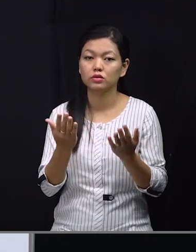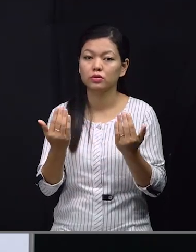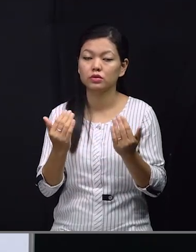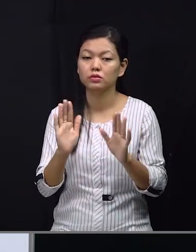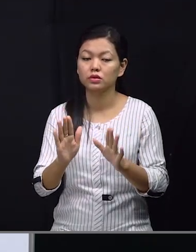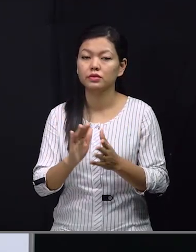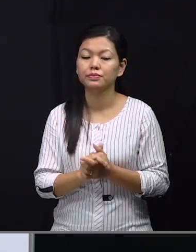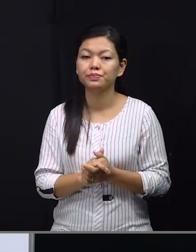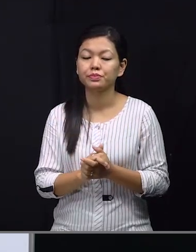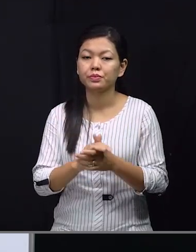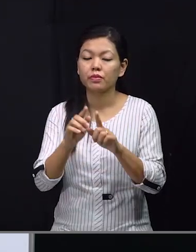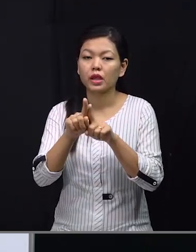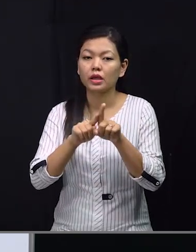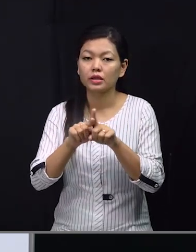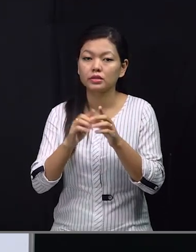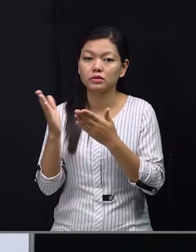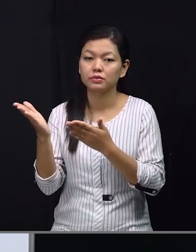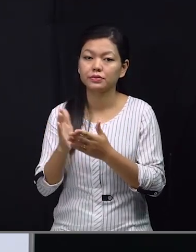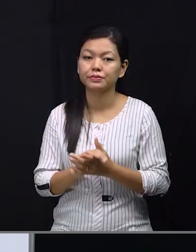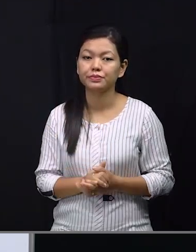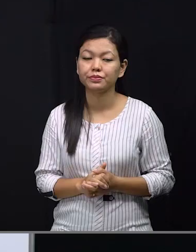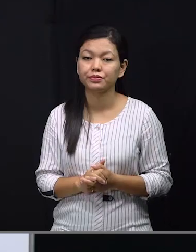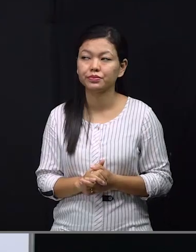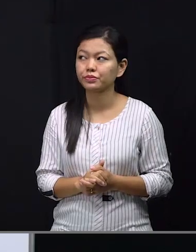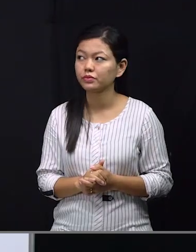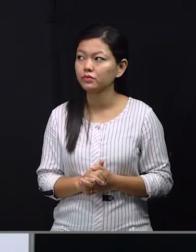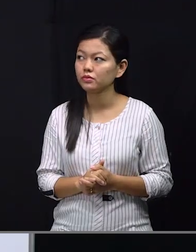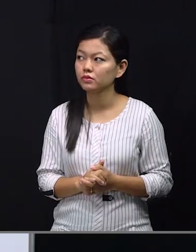If we take an arene like toluene,